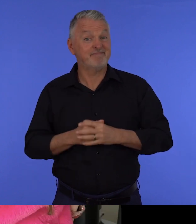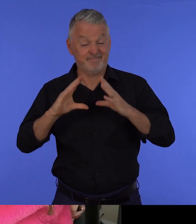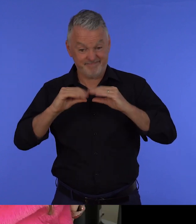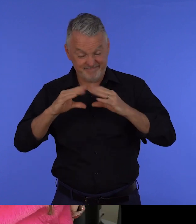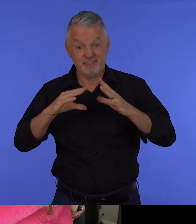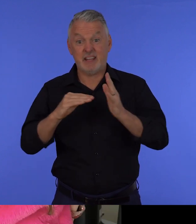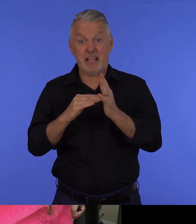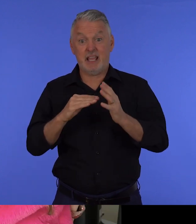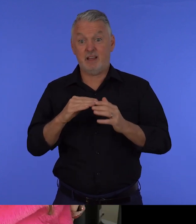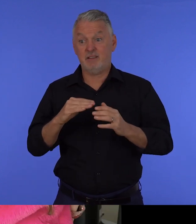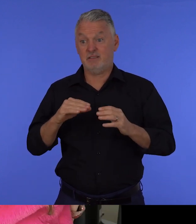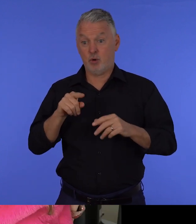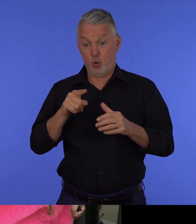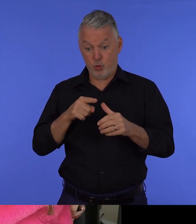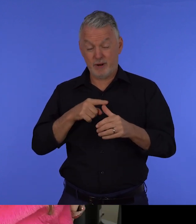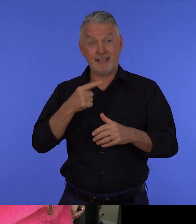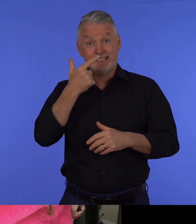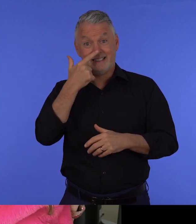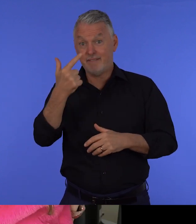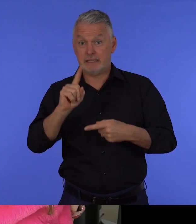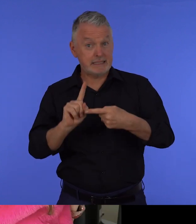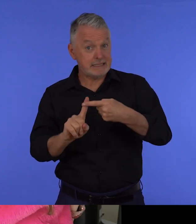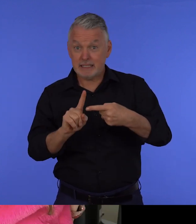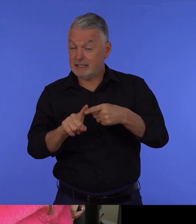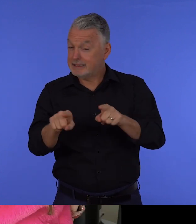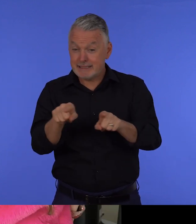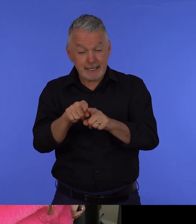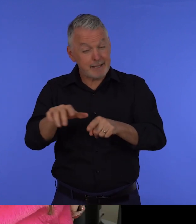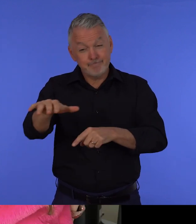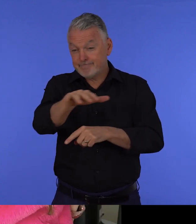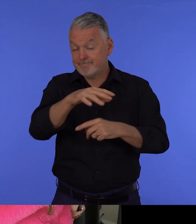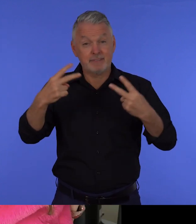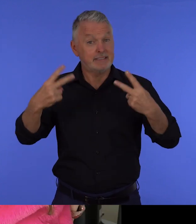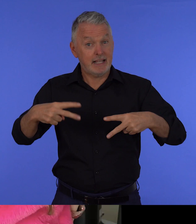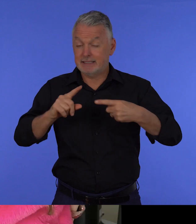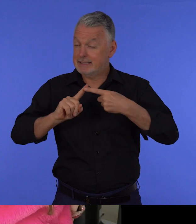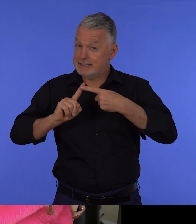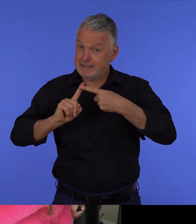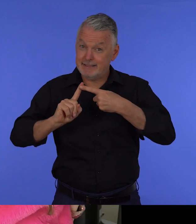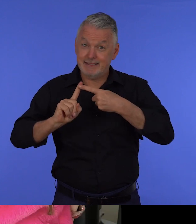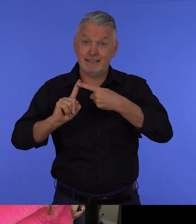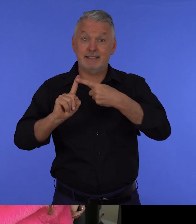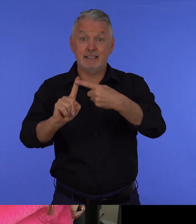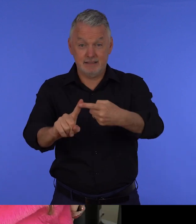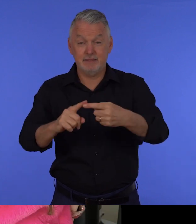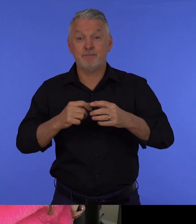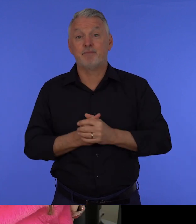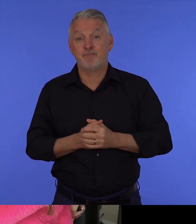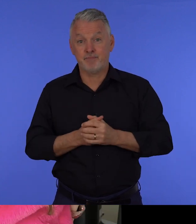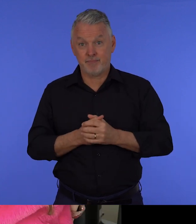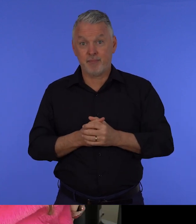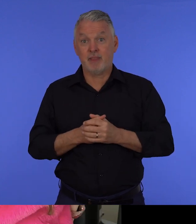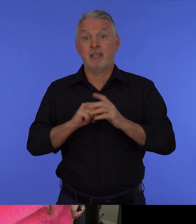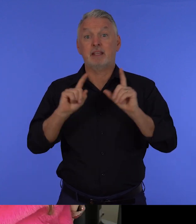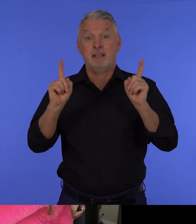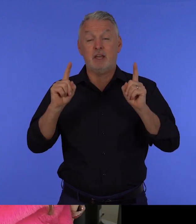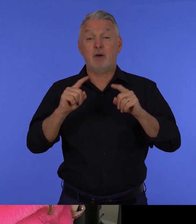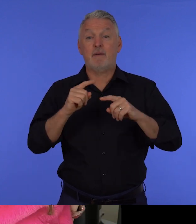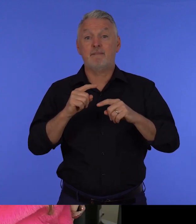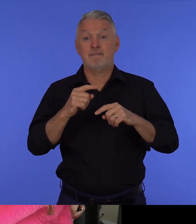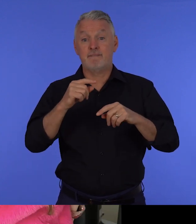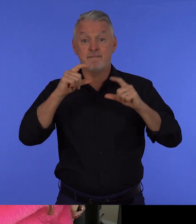fun. So fast forward, she's now 7. She's been dancing with the same studio for that entire